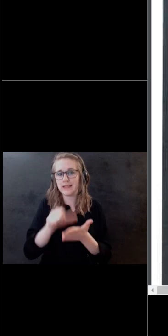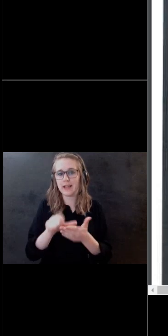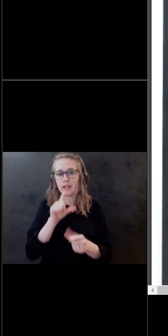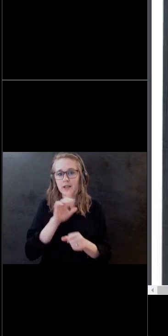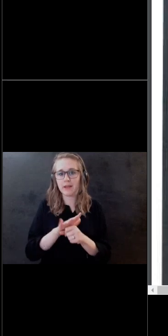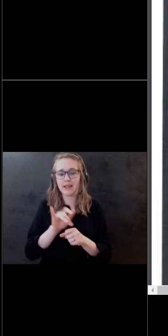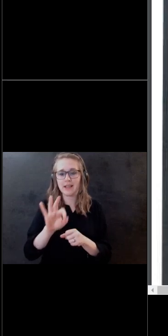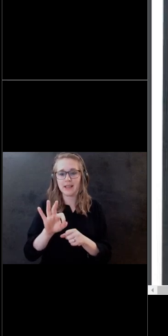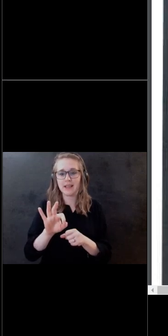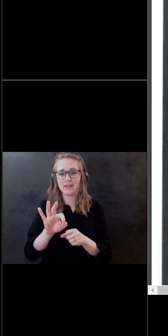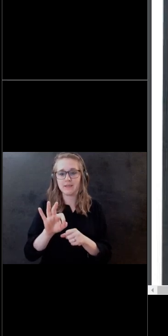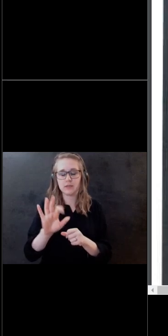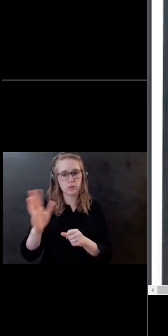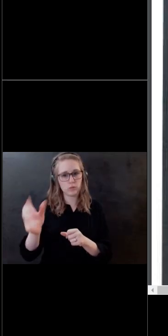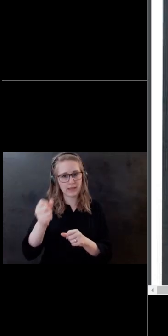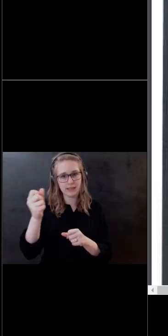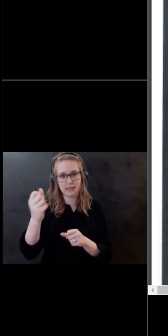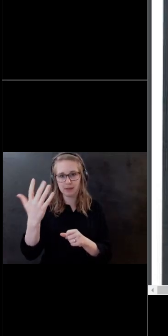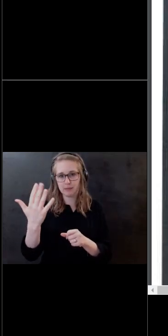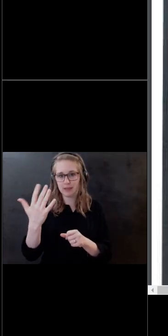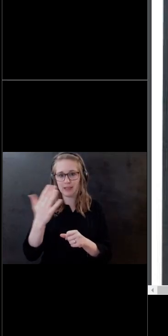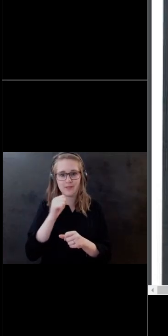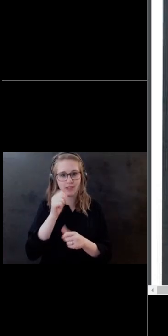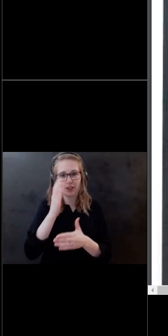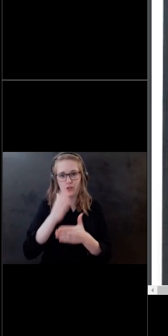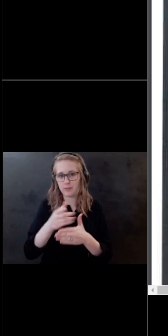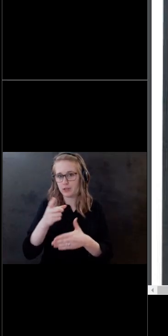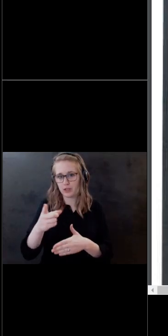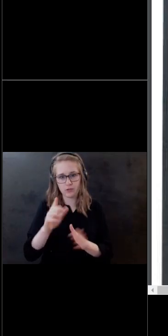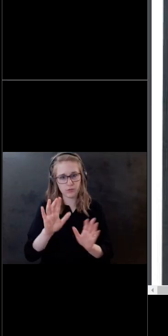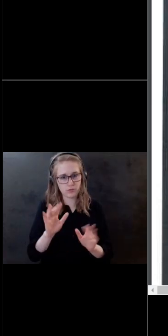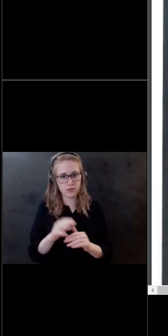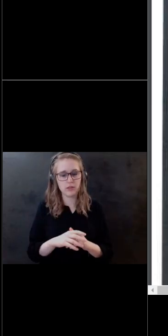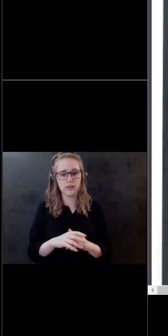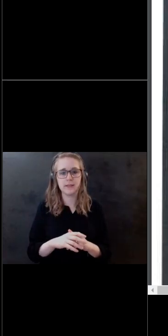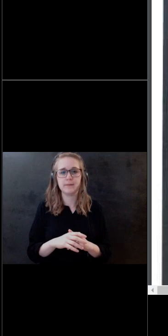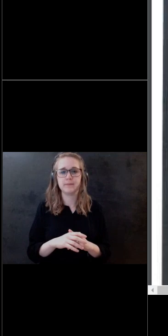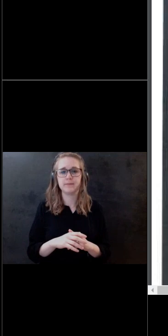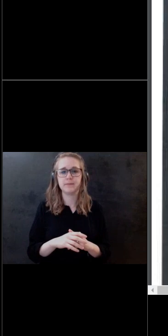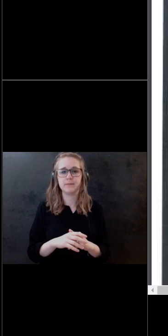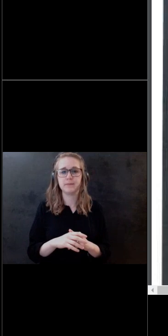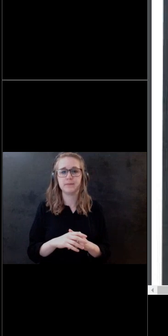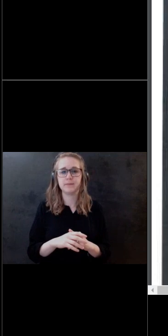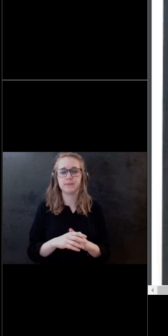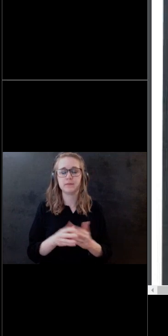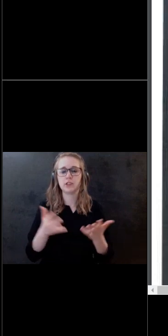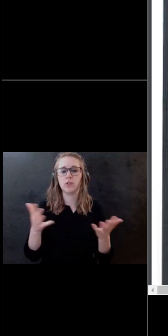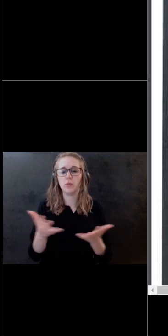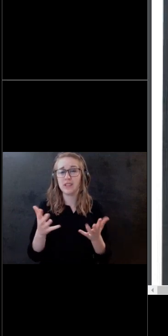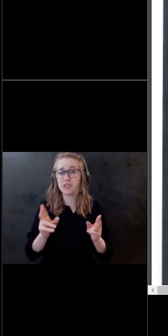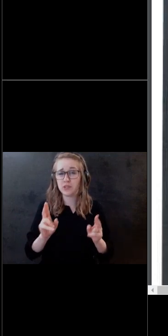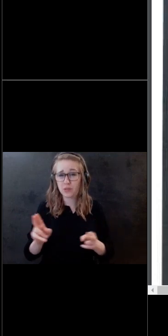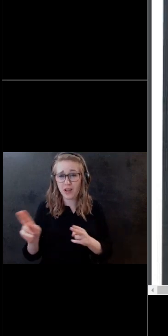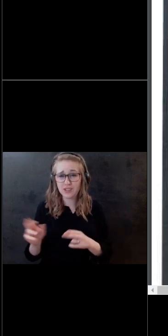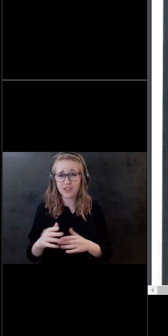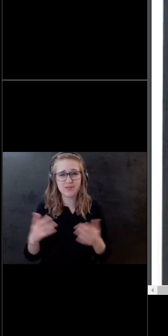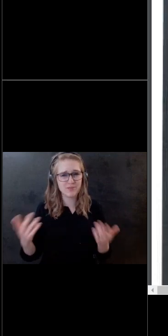post. If you'll let me finish, please. I have not interrupted you, Commissioner. You know, what's the rush?